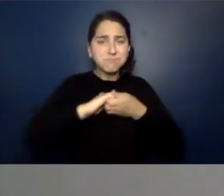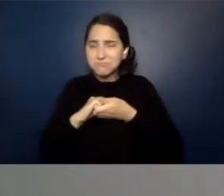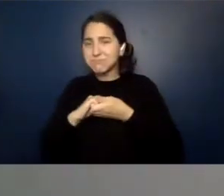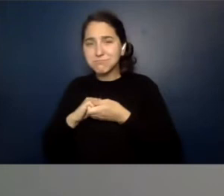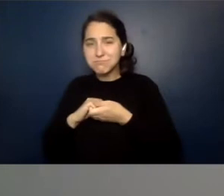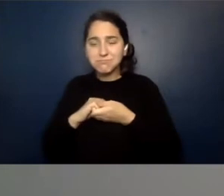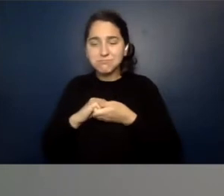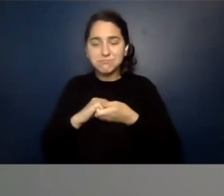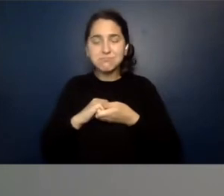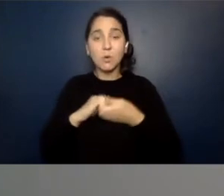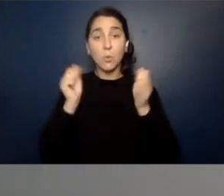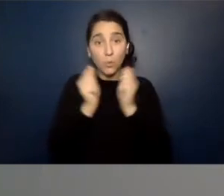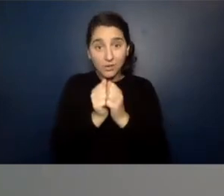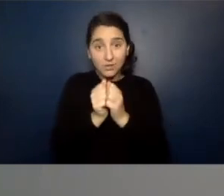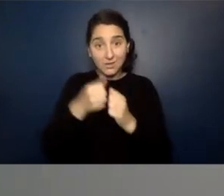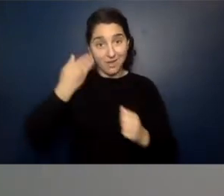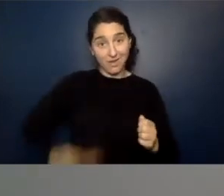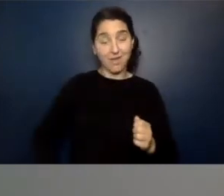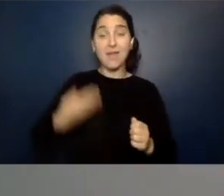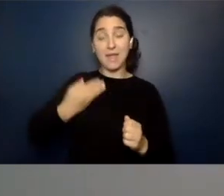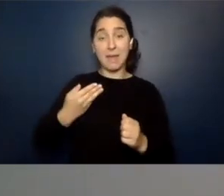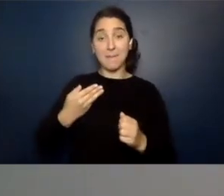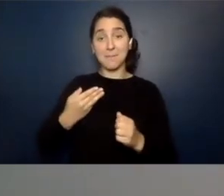are, but the party to which they belong?